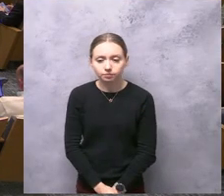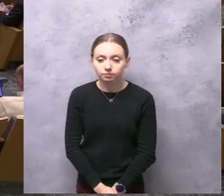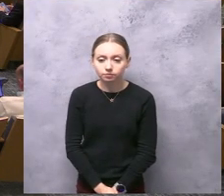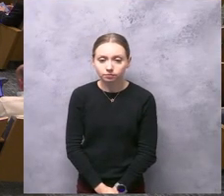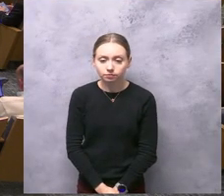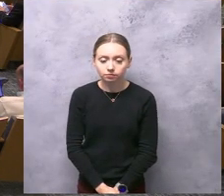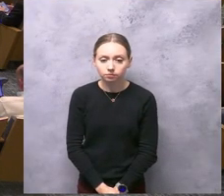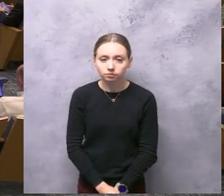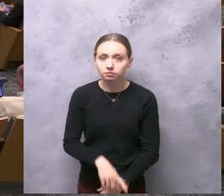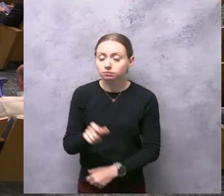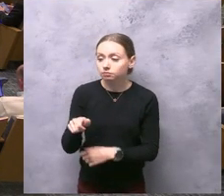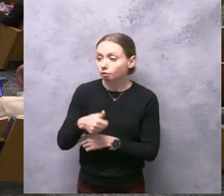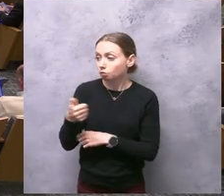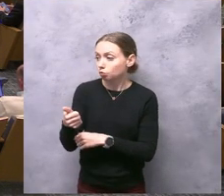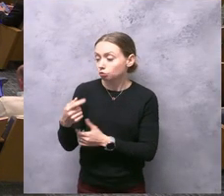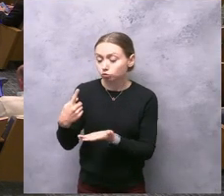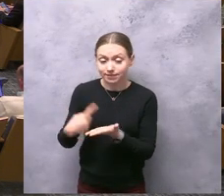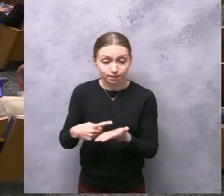Any other discussion?